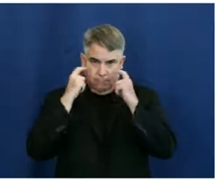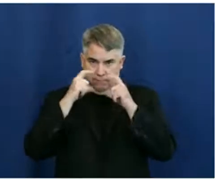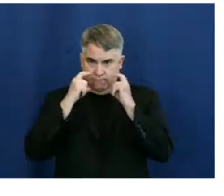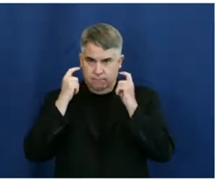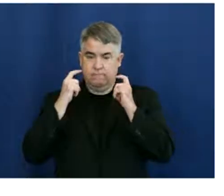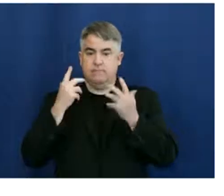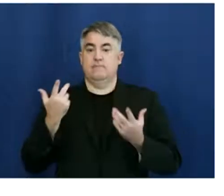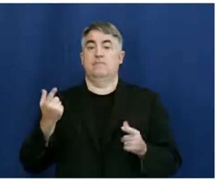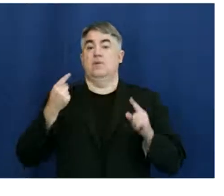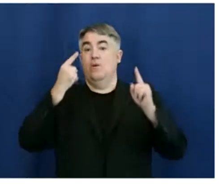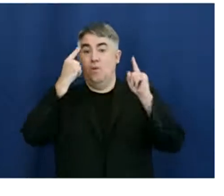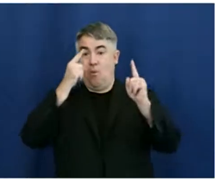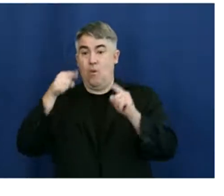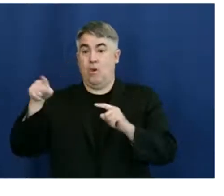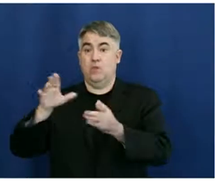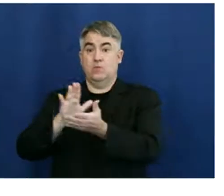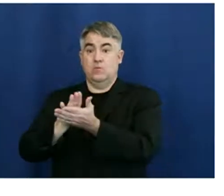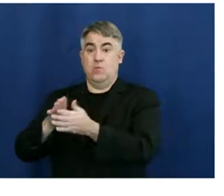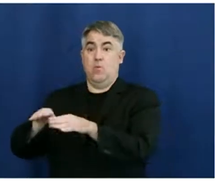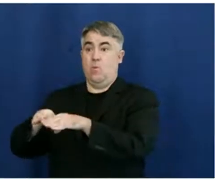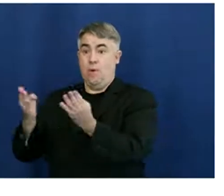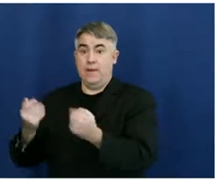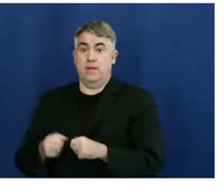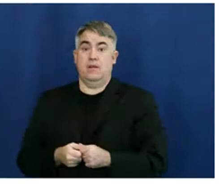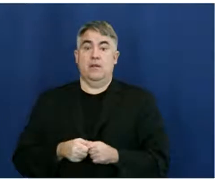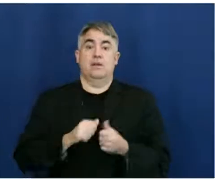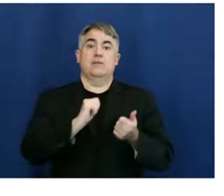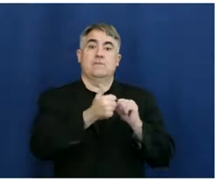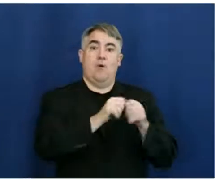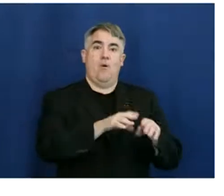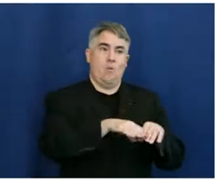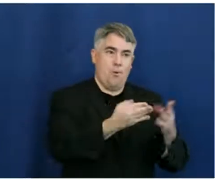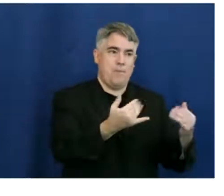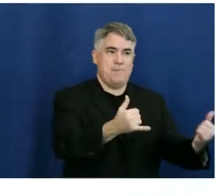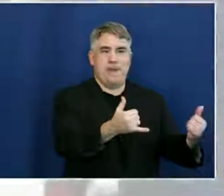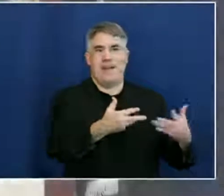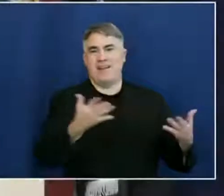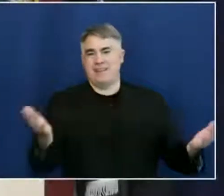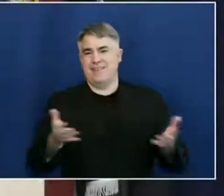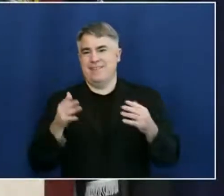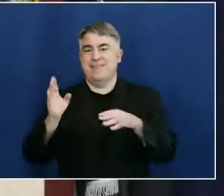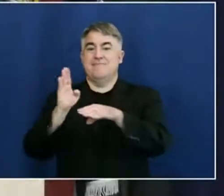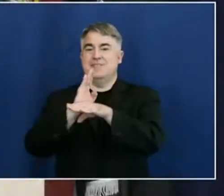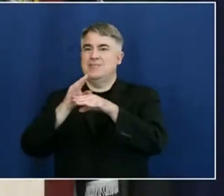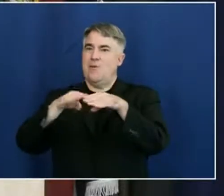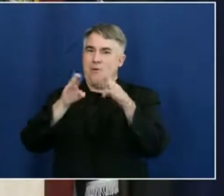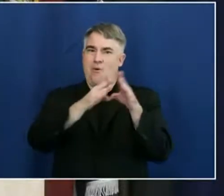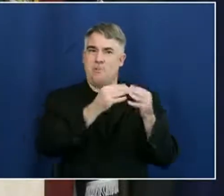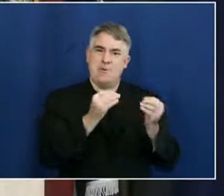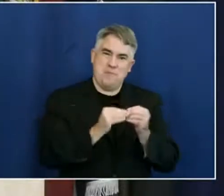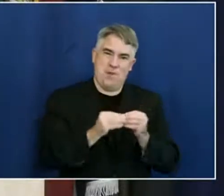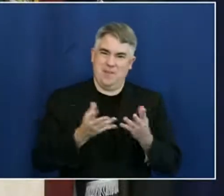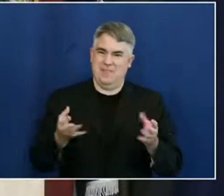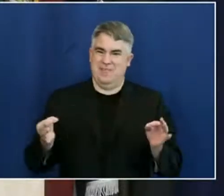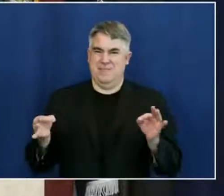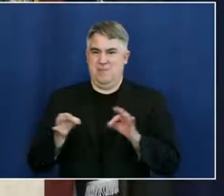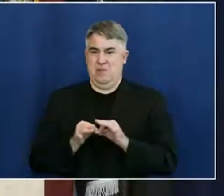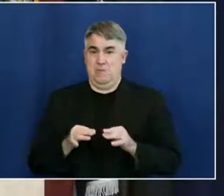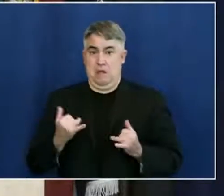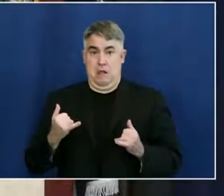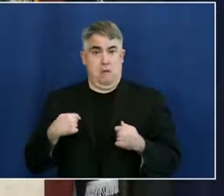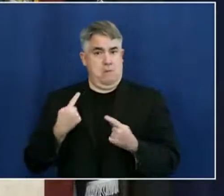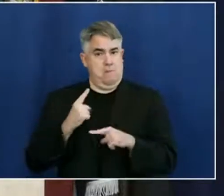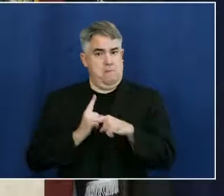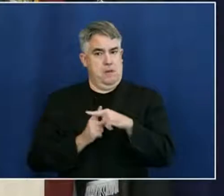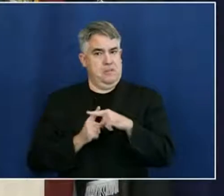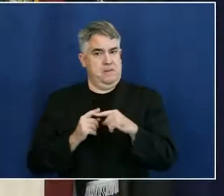youth sports, and lower spread, of course, means lower hospitalizations and less deaths. But we're generally encouraged by the trend for where we're headed, and we hope to keep it